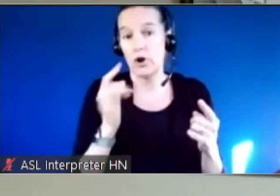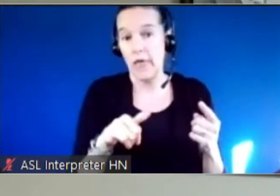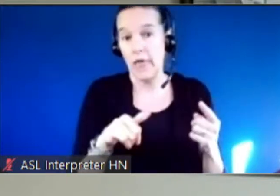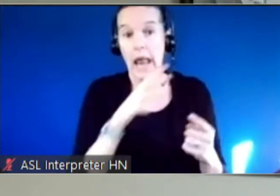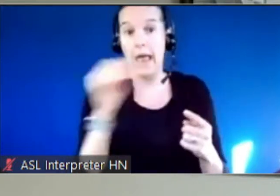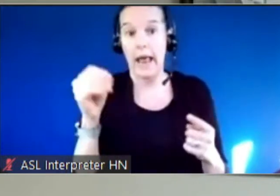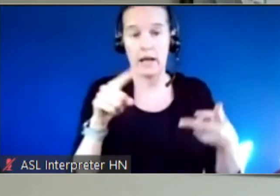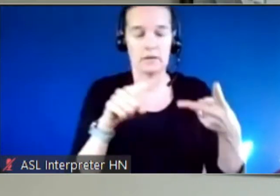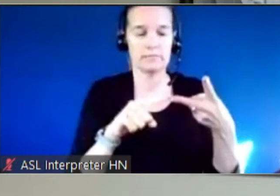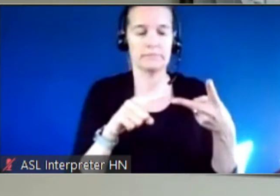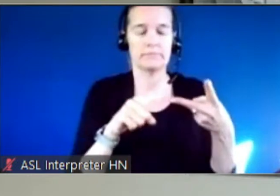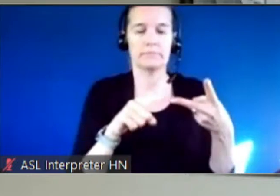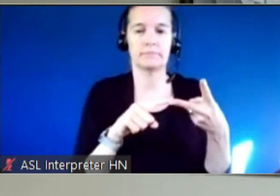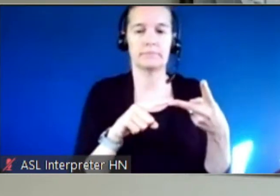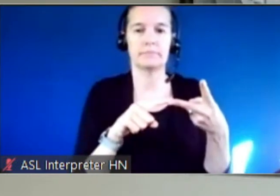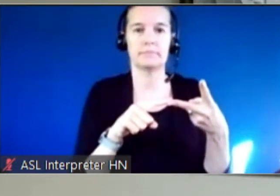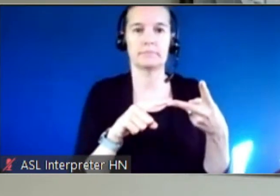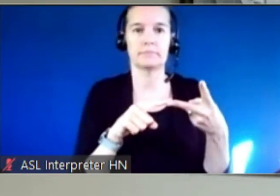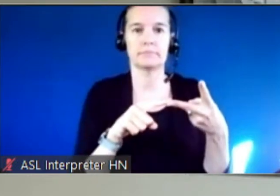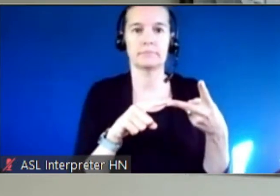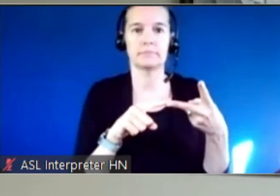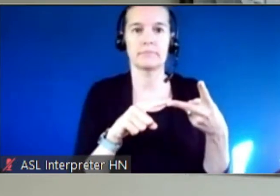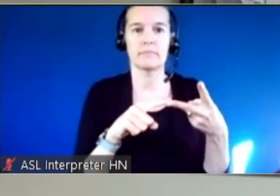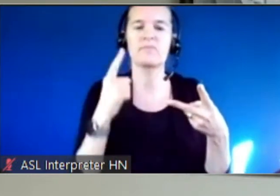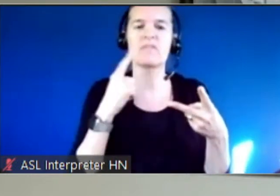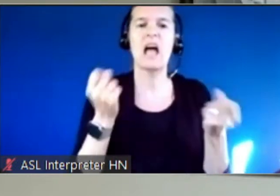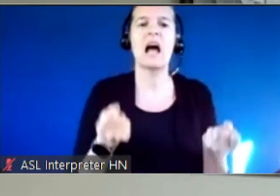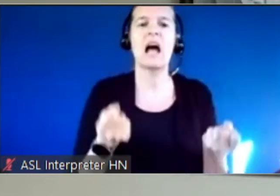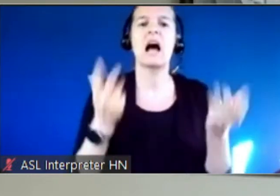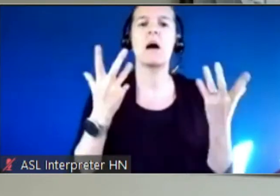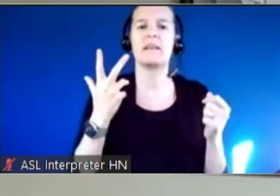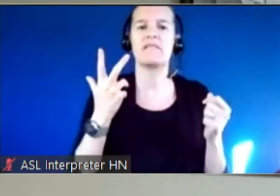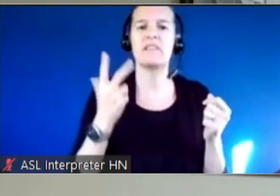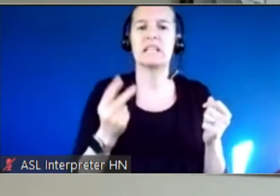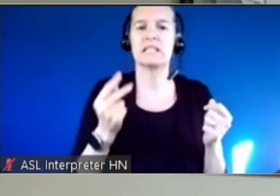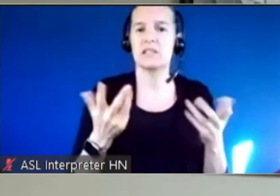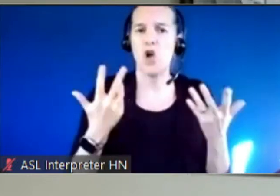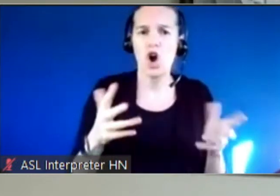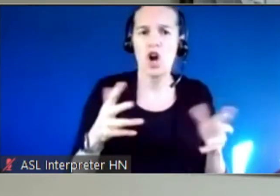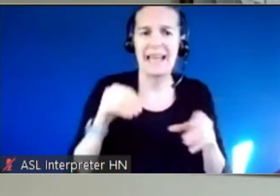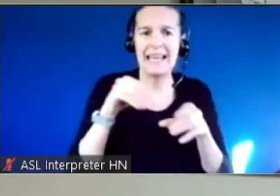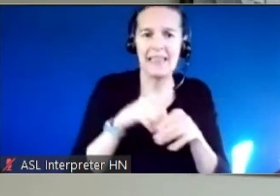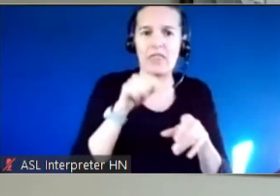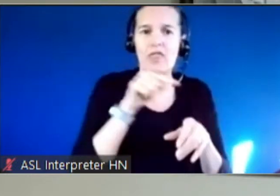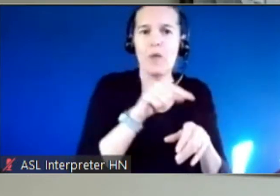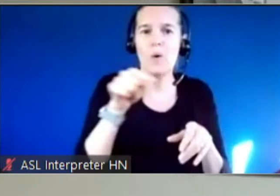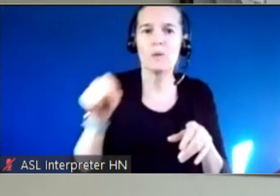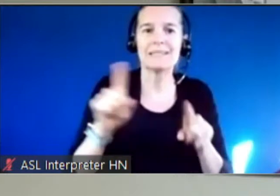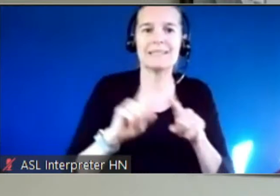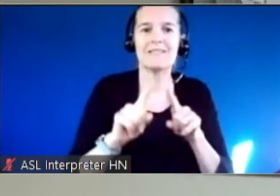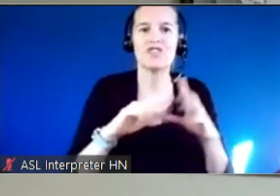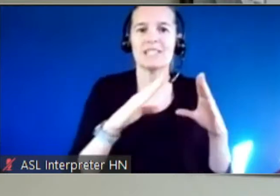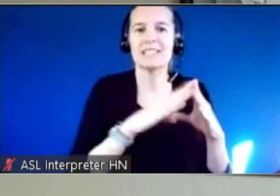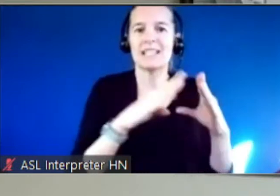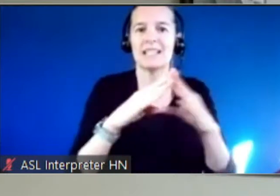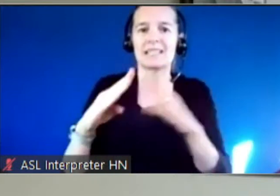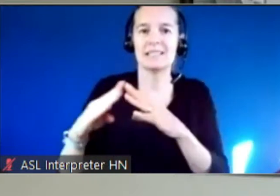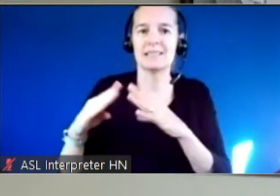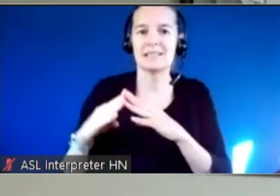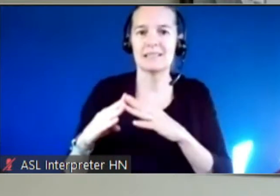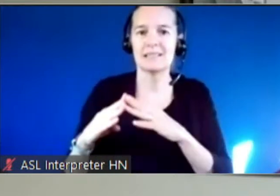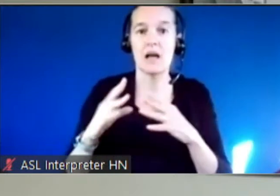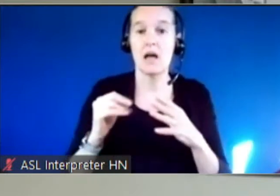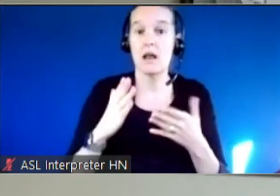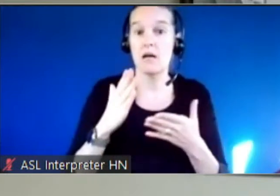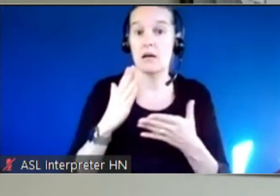including how many vaccines have already gone to those communities. And some of them now are reporting